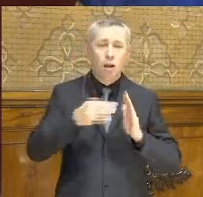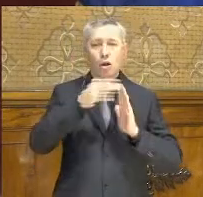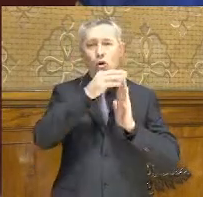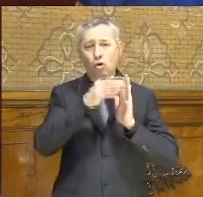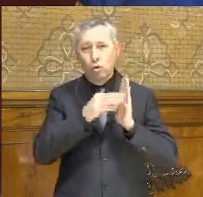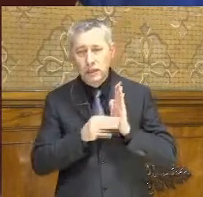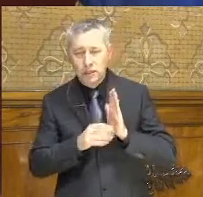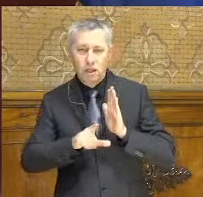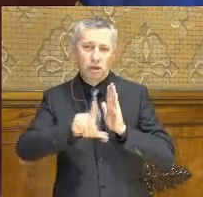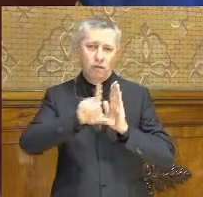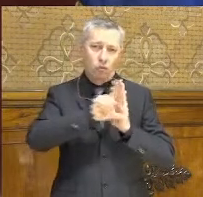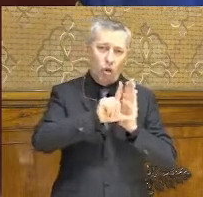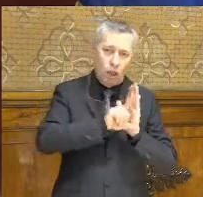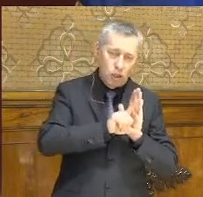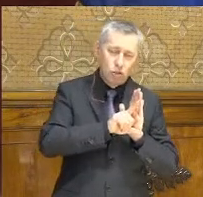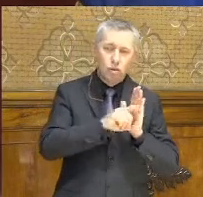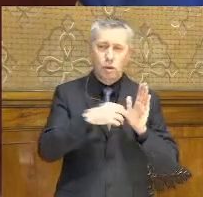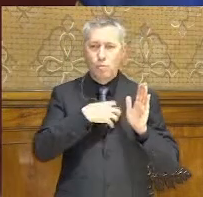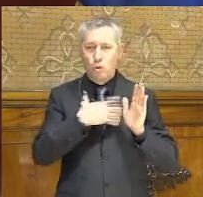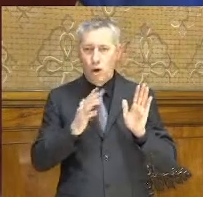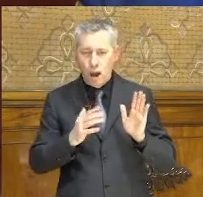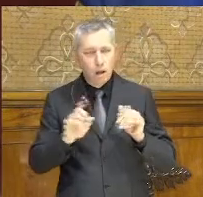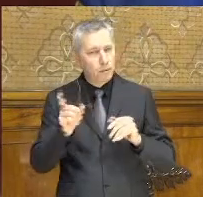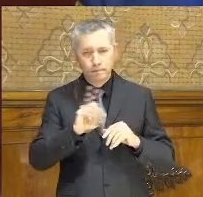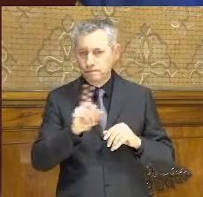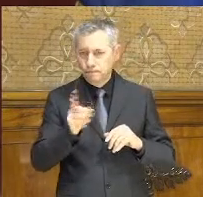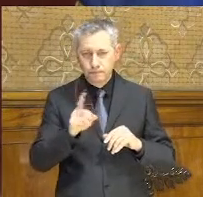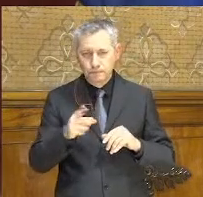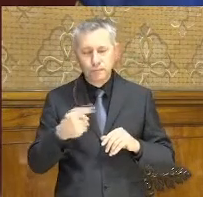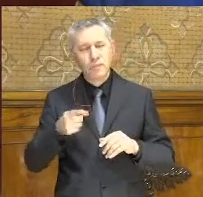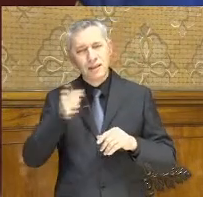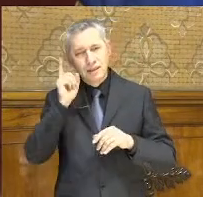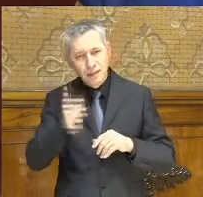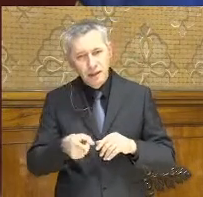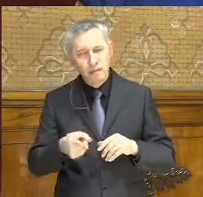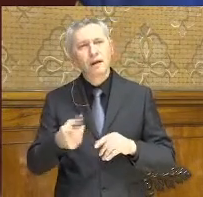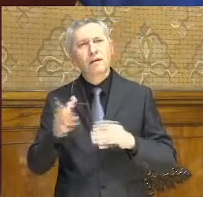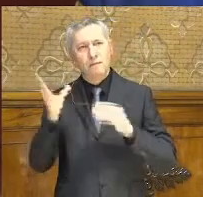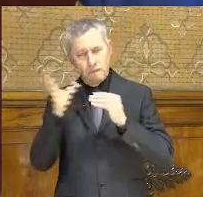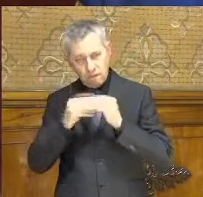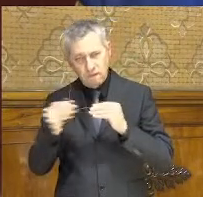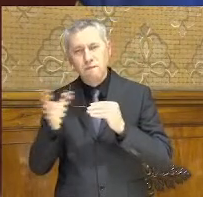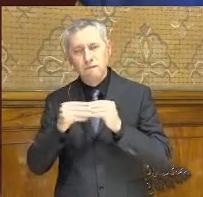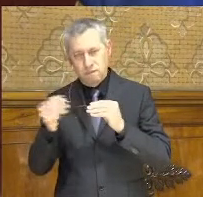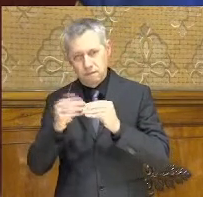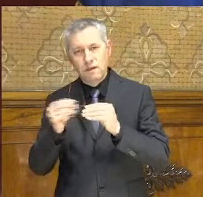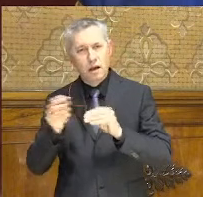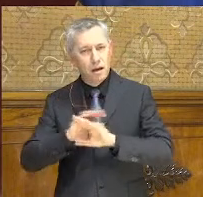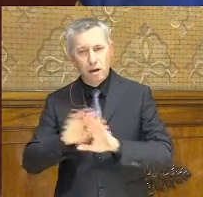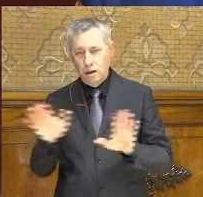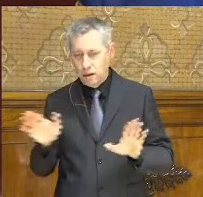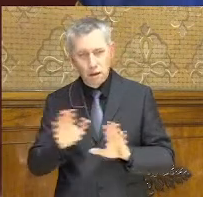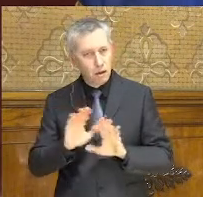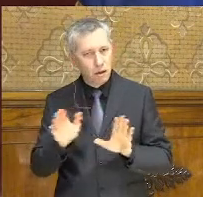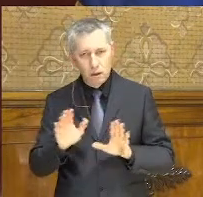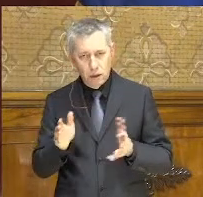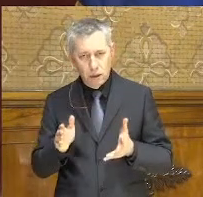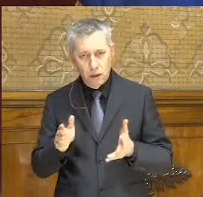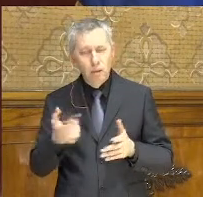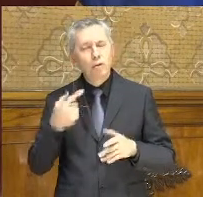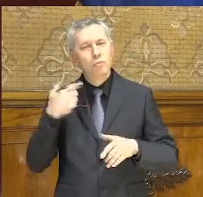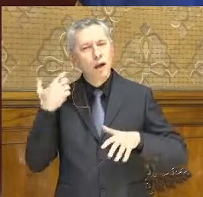of freedom has to be taken up even more actively when